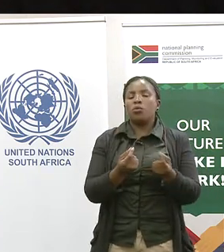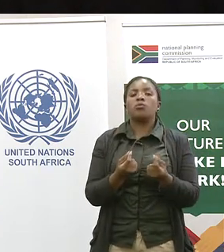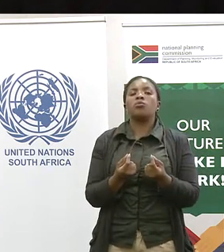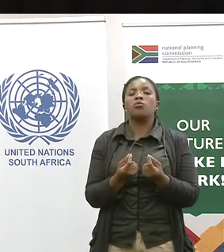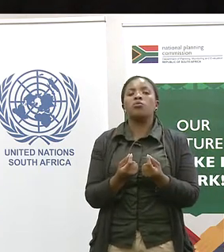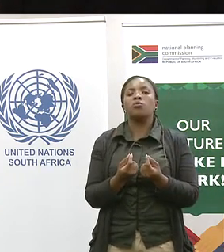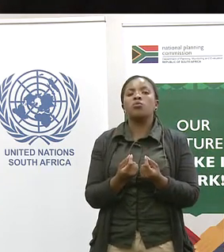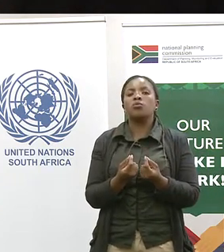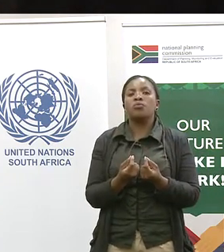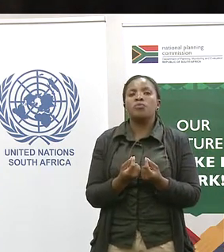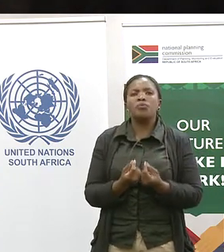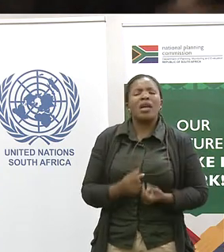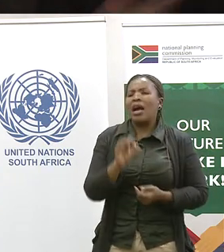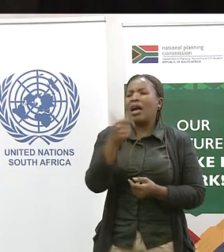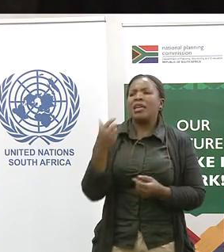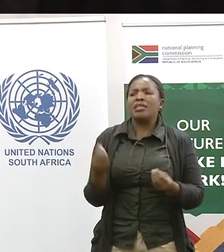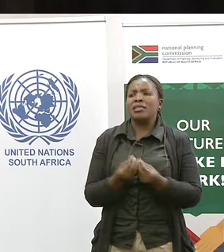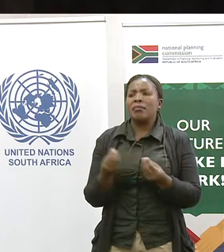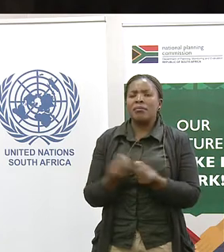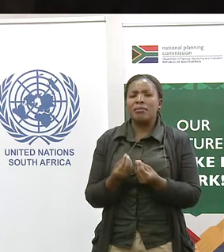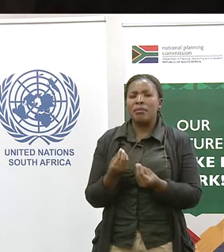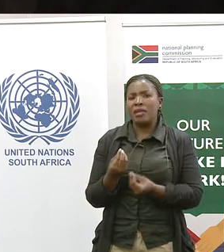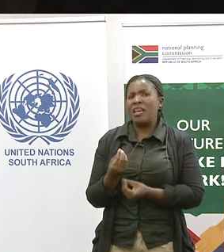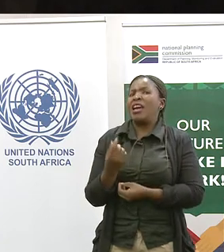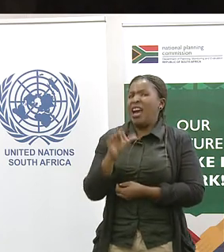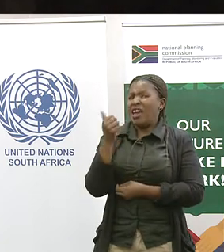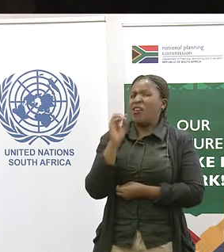There is this thing now that I, sorry to the